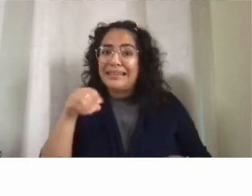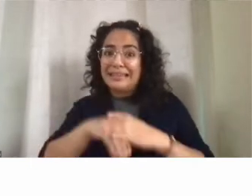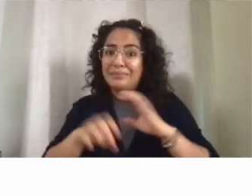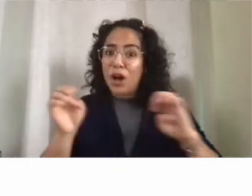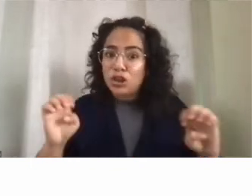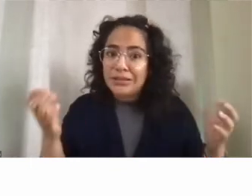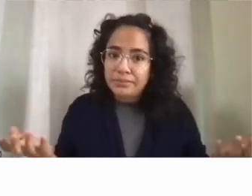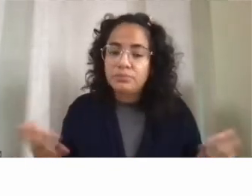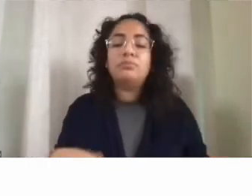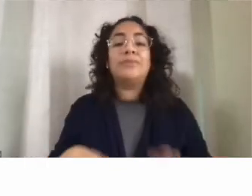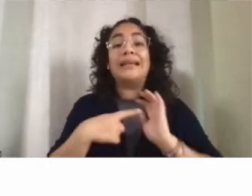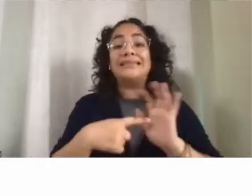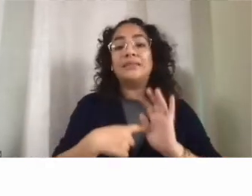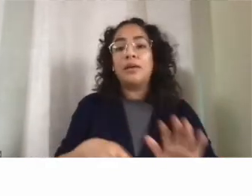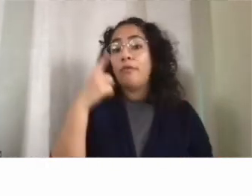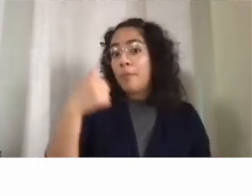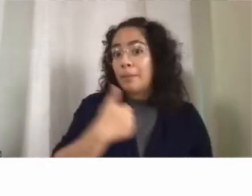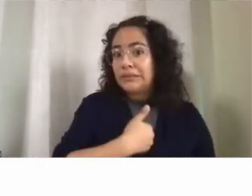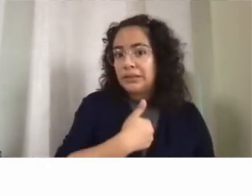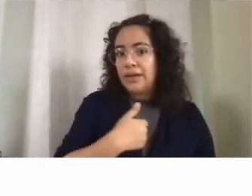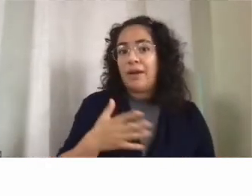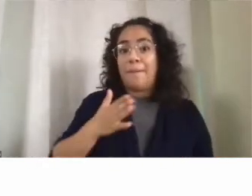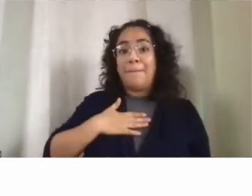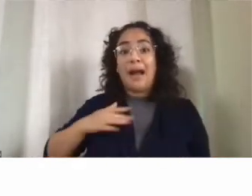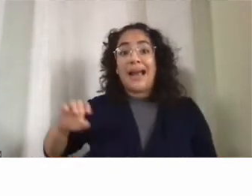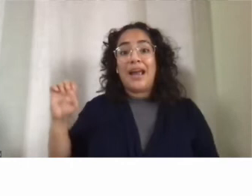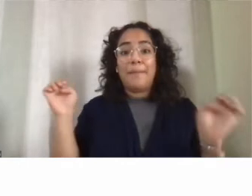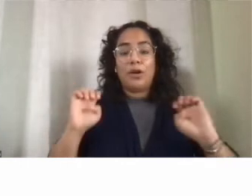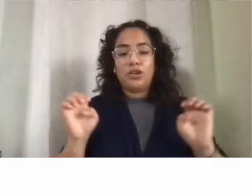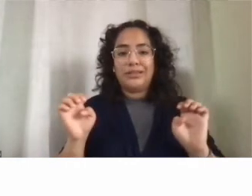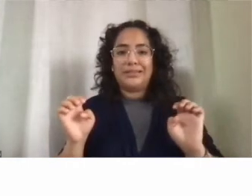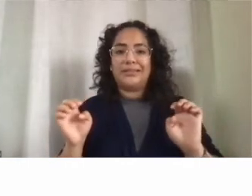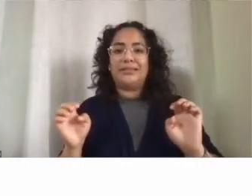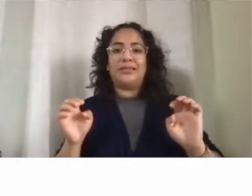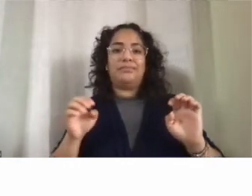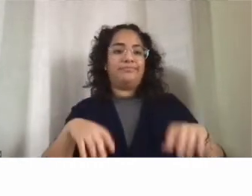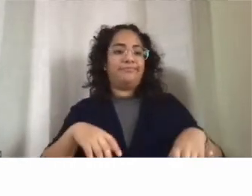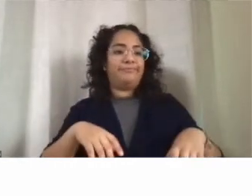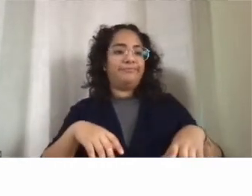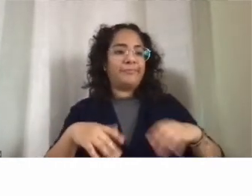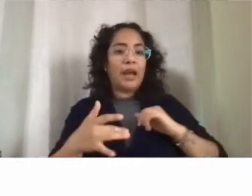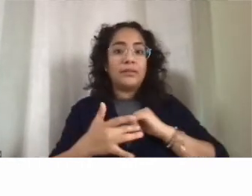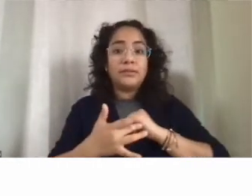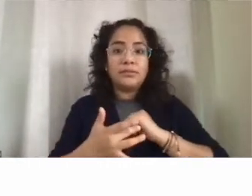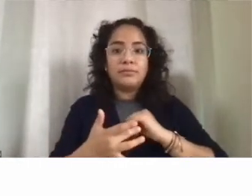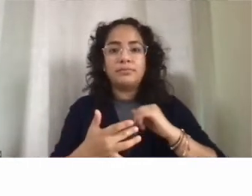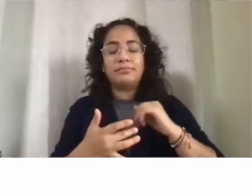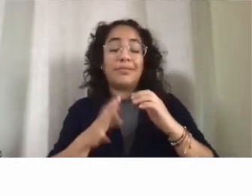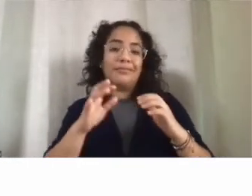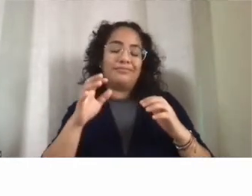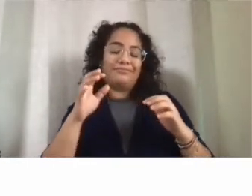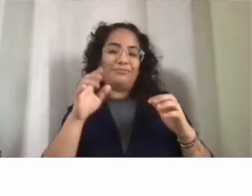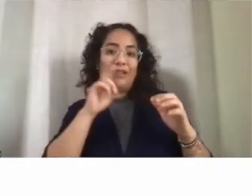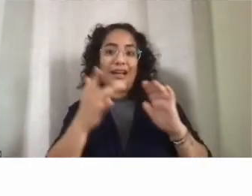For instance, for me, in my emergency contacts, it's very important that one of them at